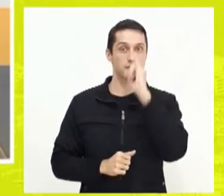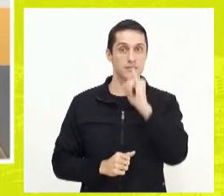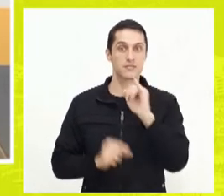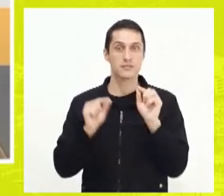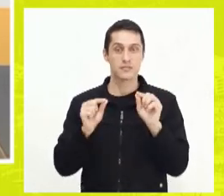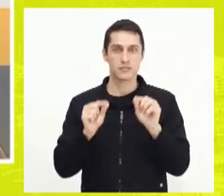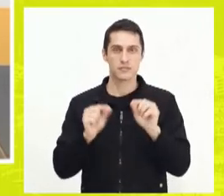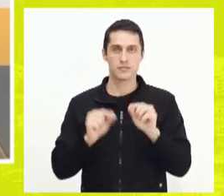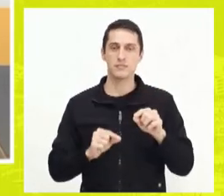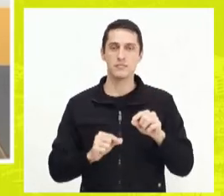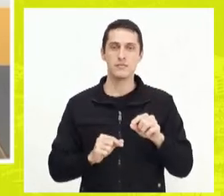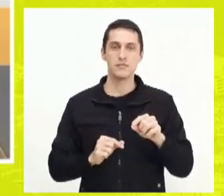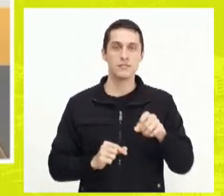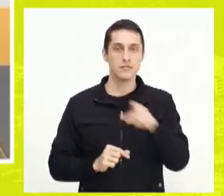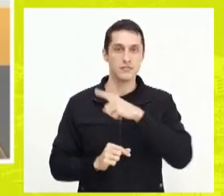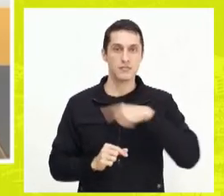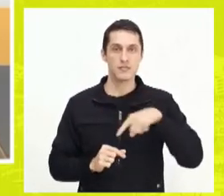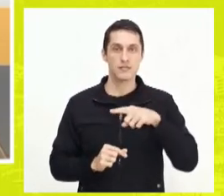um